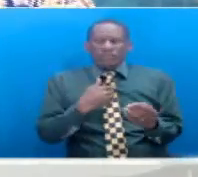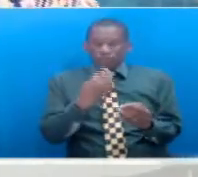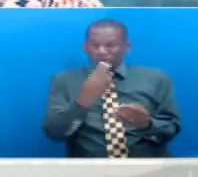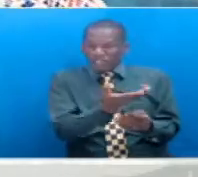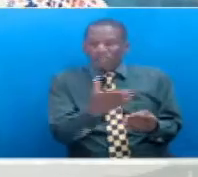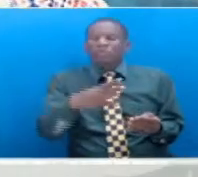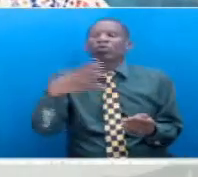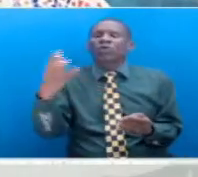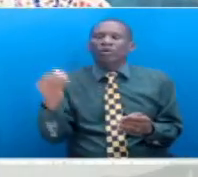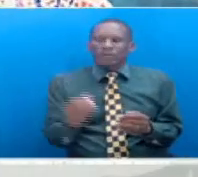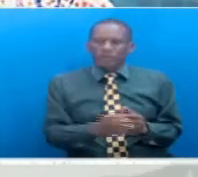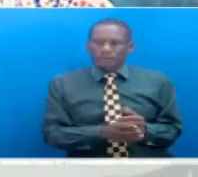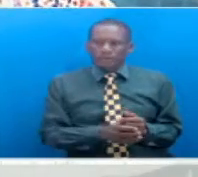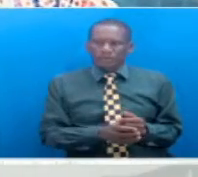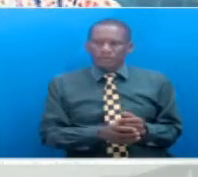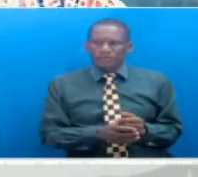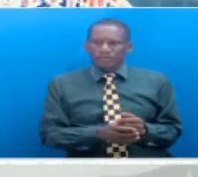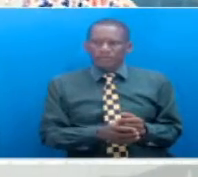them go.